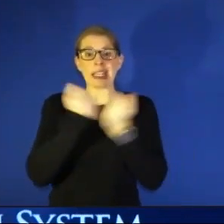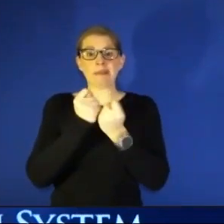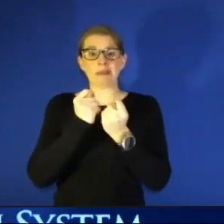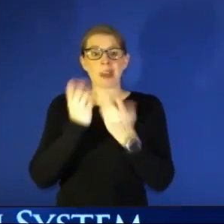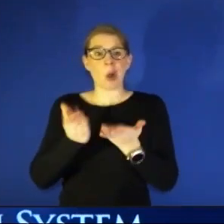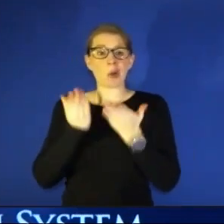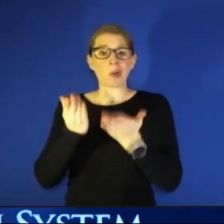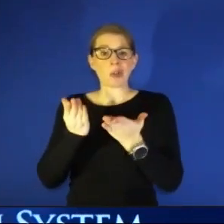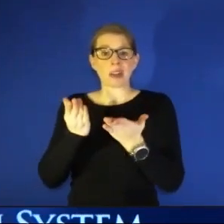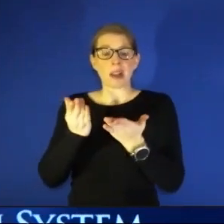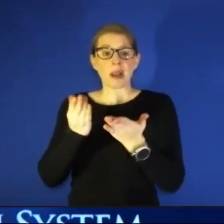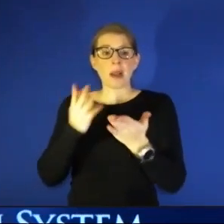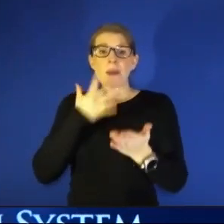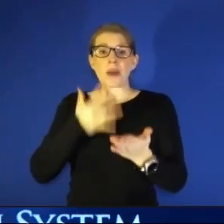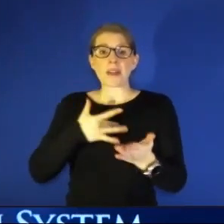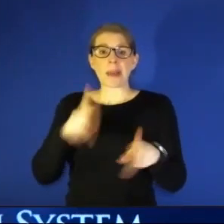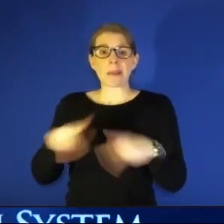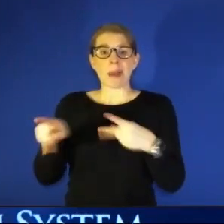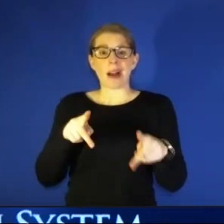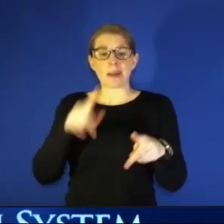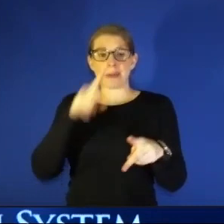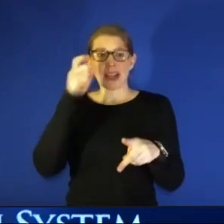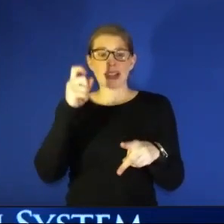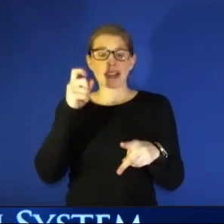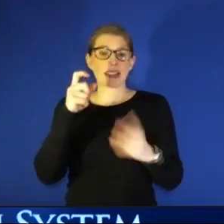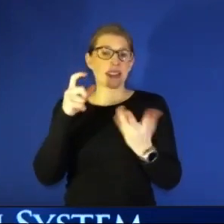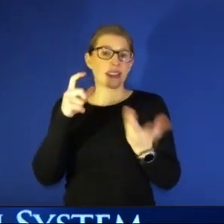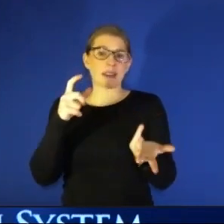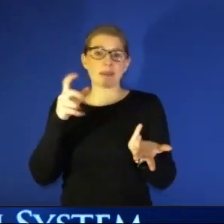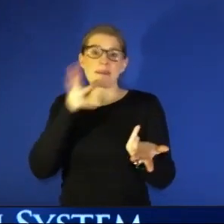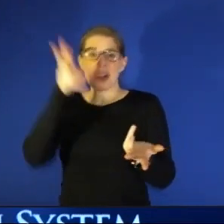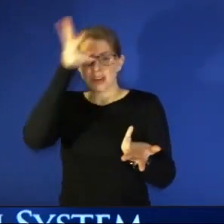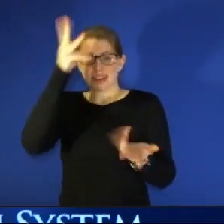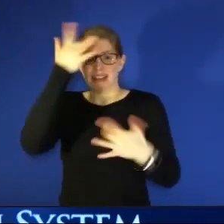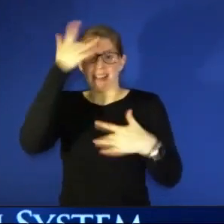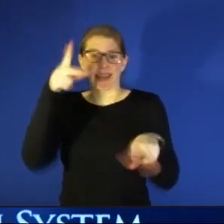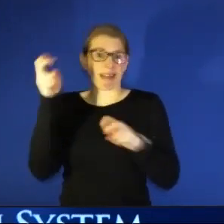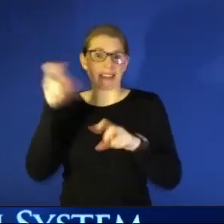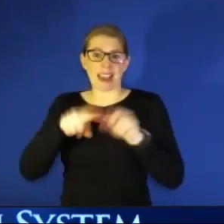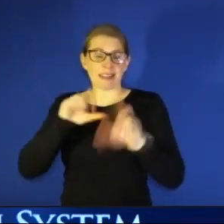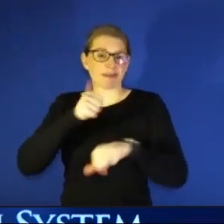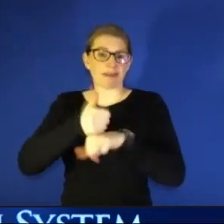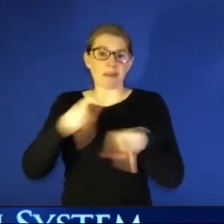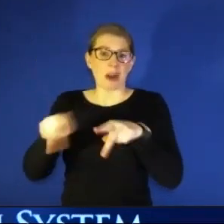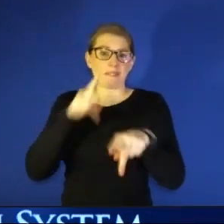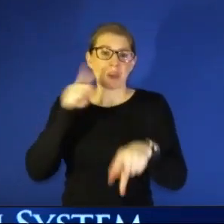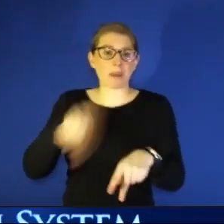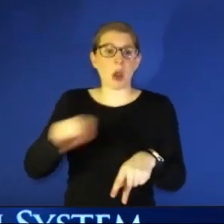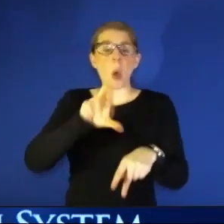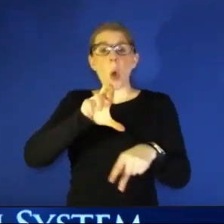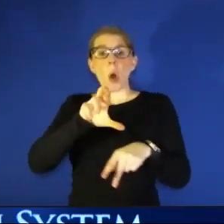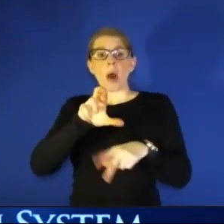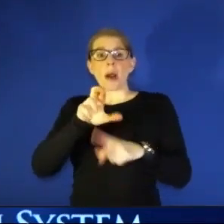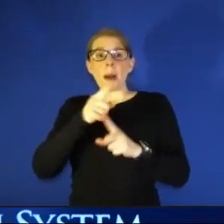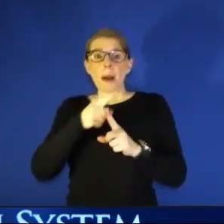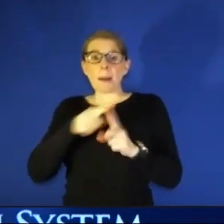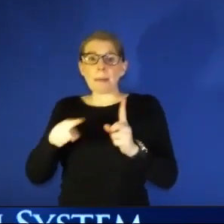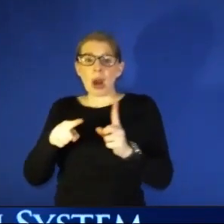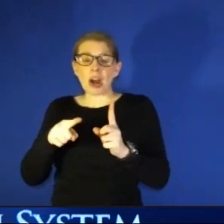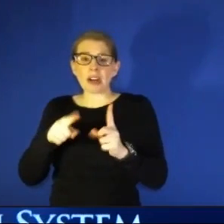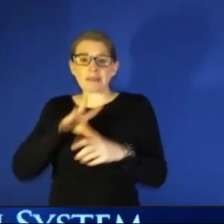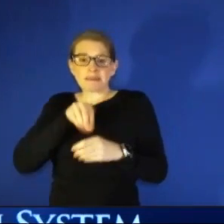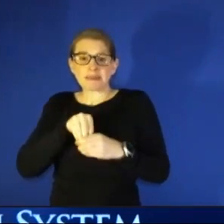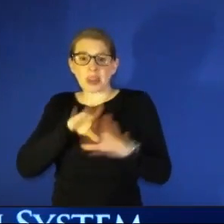bitty kids when their parents are too ill to do it, or helping a person be a little part of a wedding, even if it's from their hospital room when they